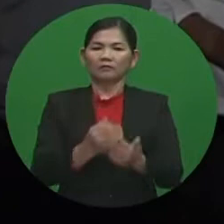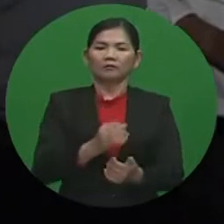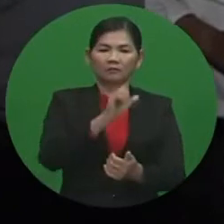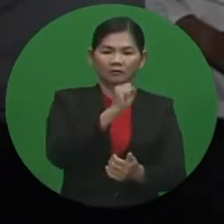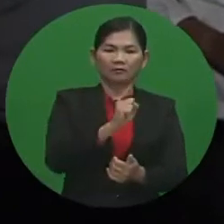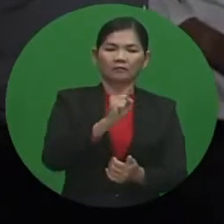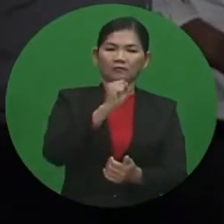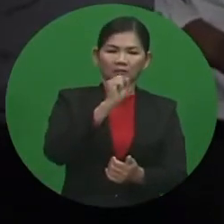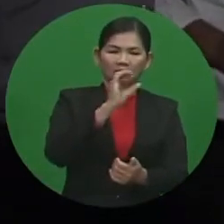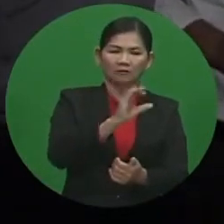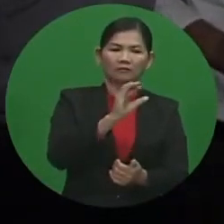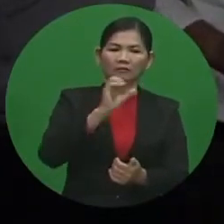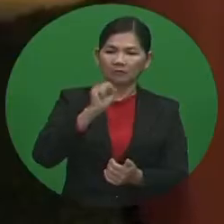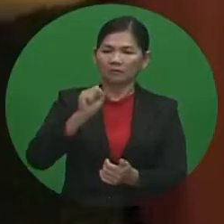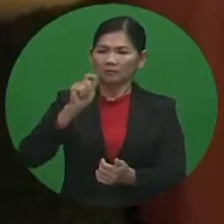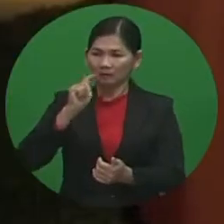STC